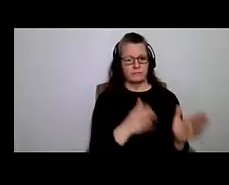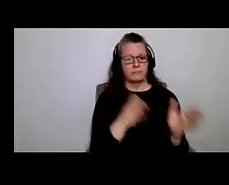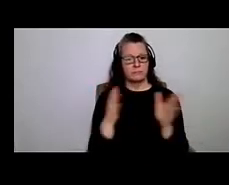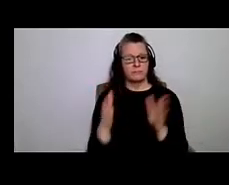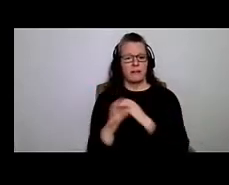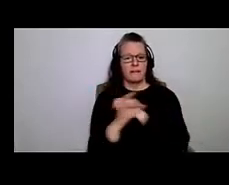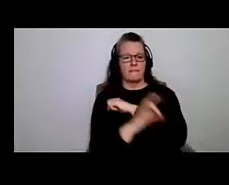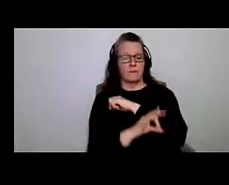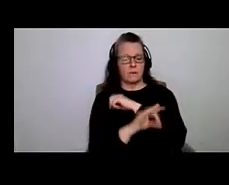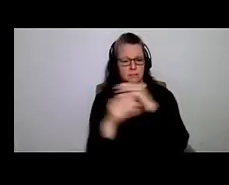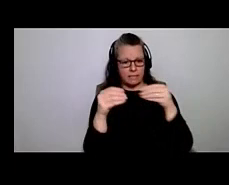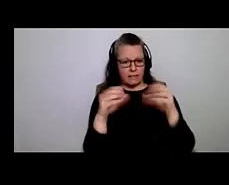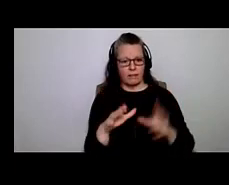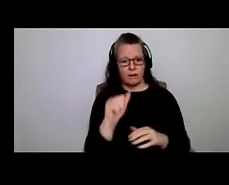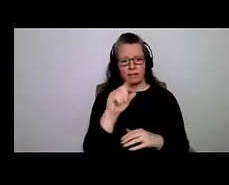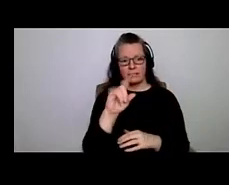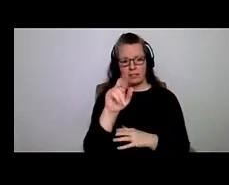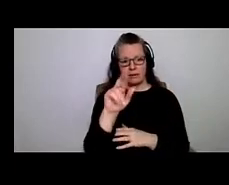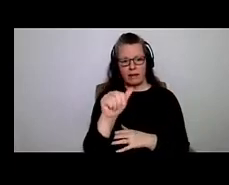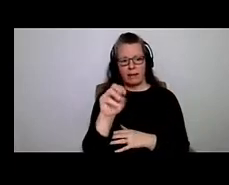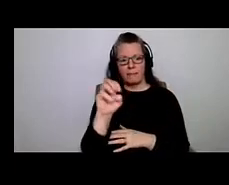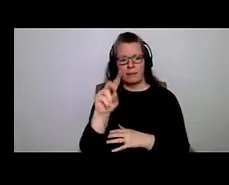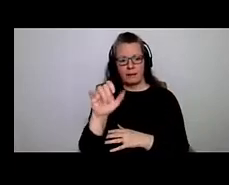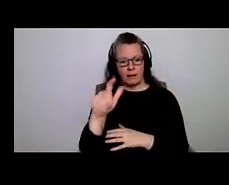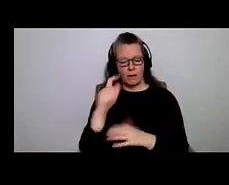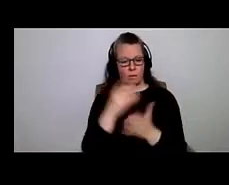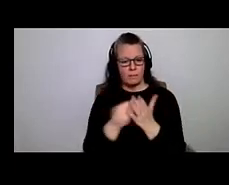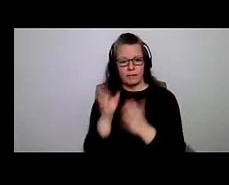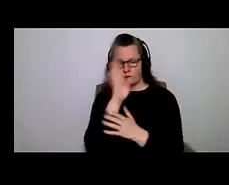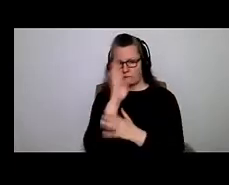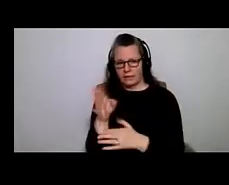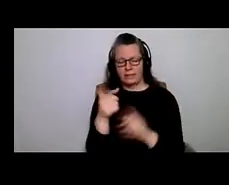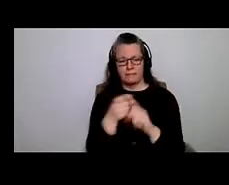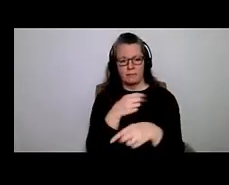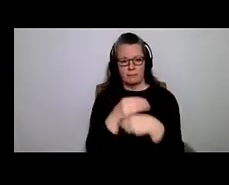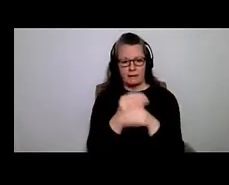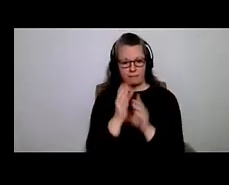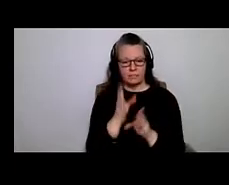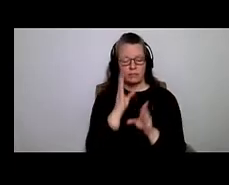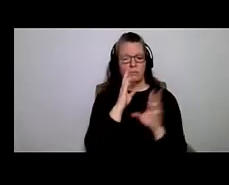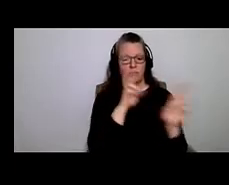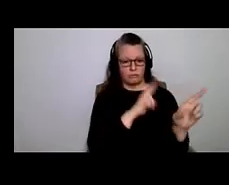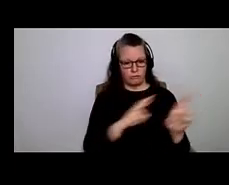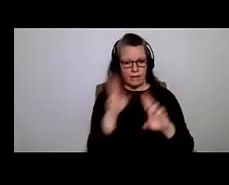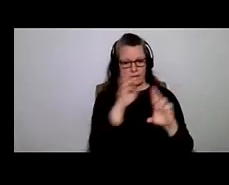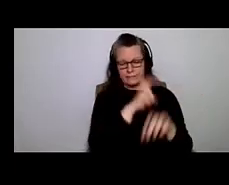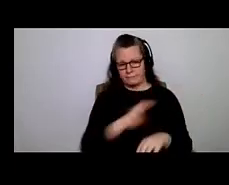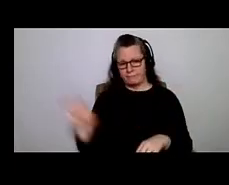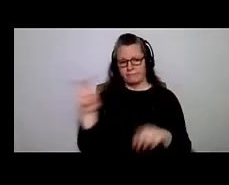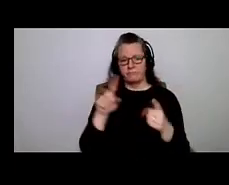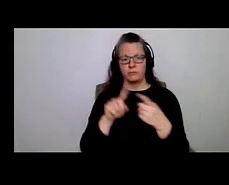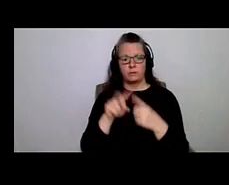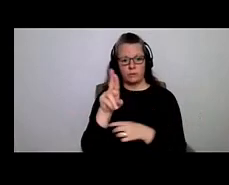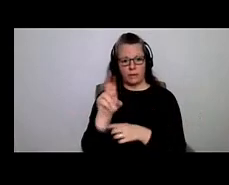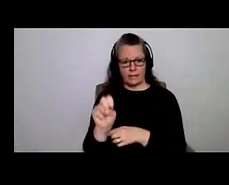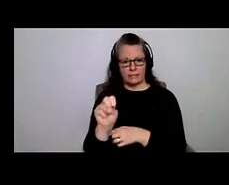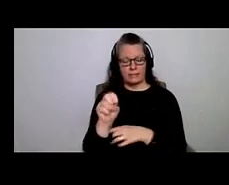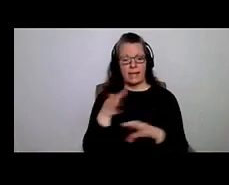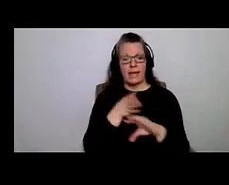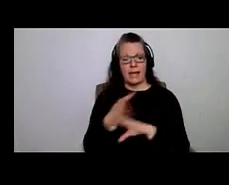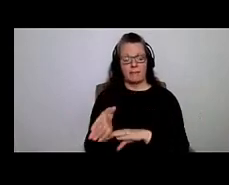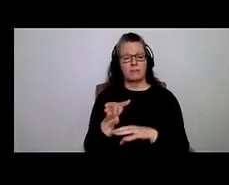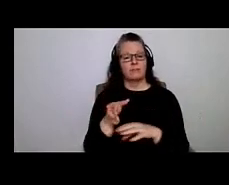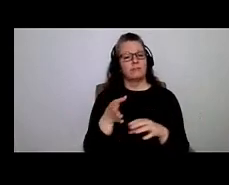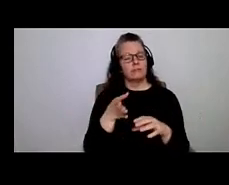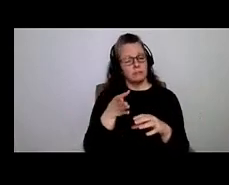will purchase products directly from the manufacturer and ready them for exportation to the United States. Once across the border, our